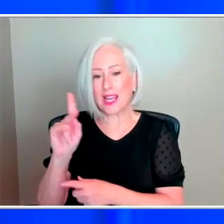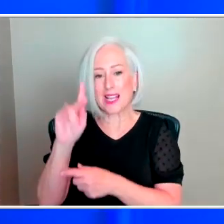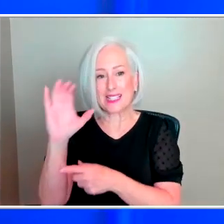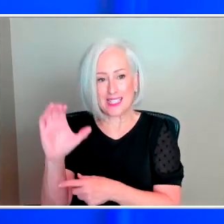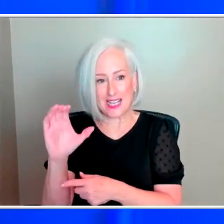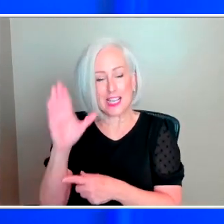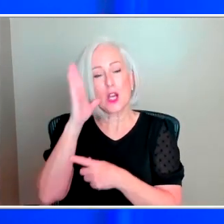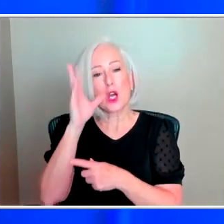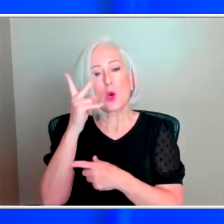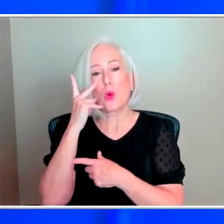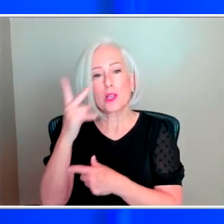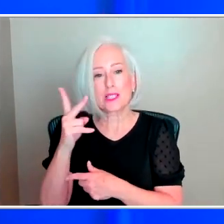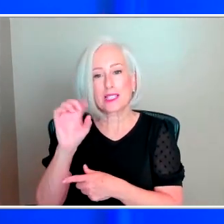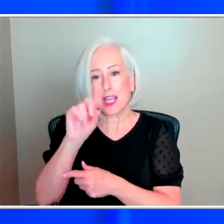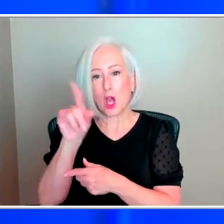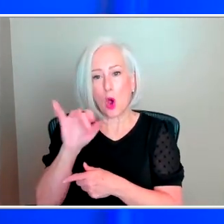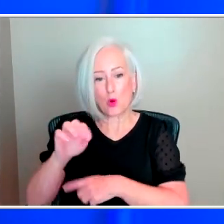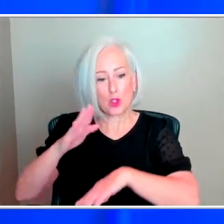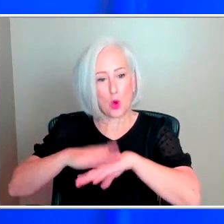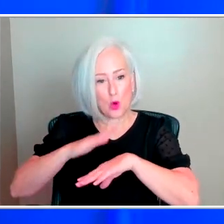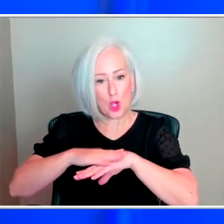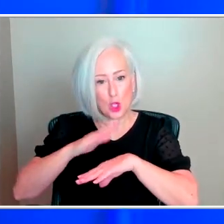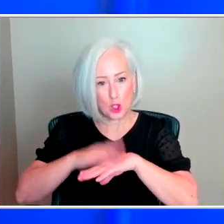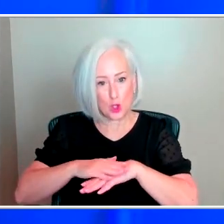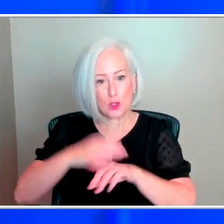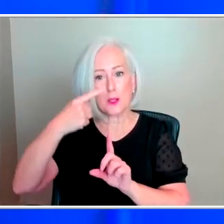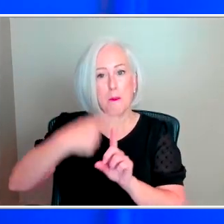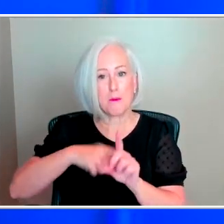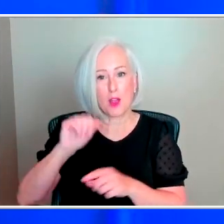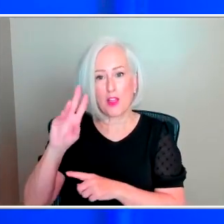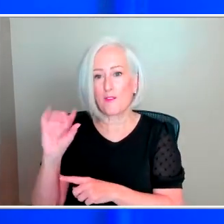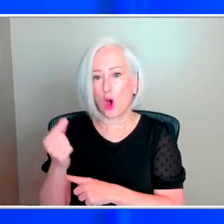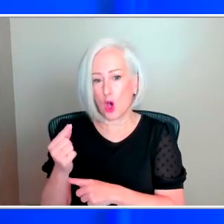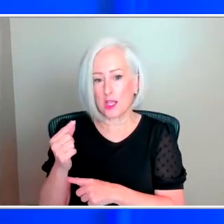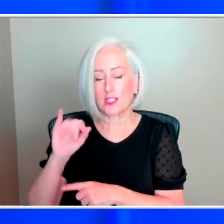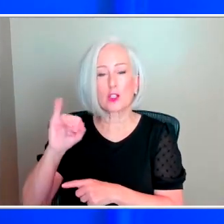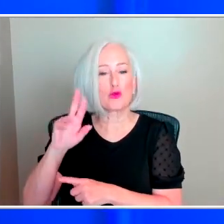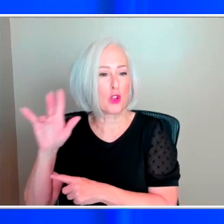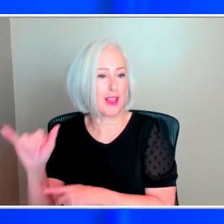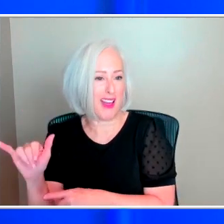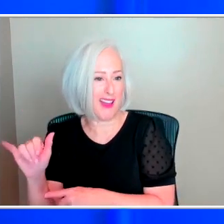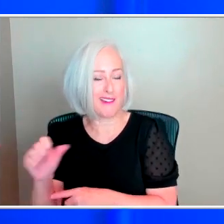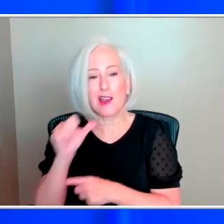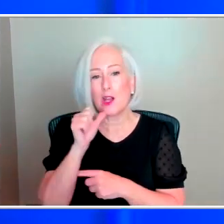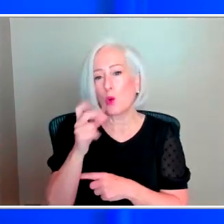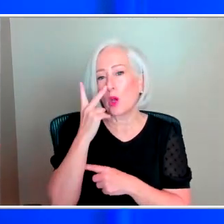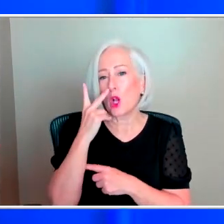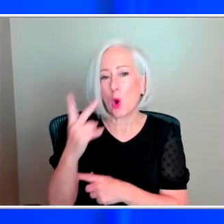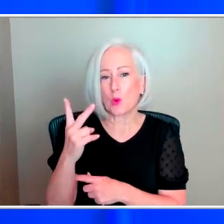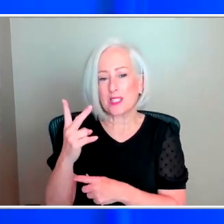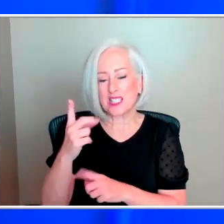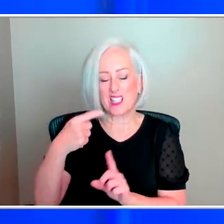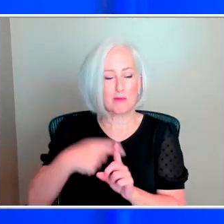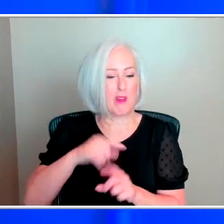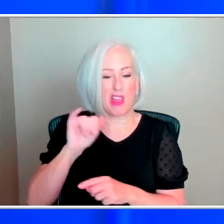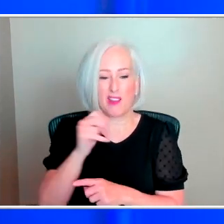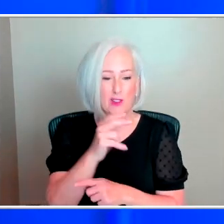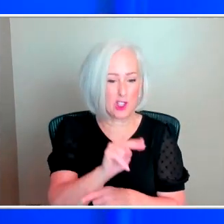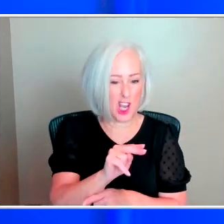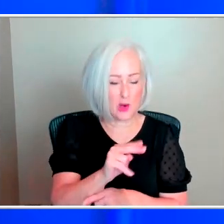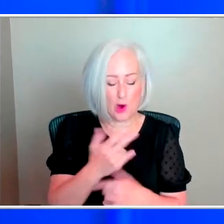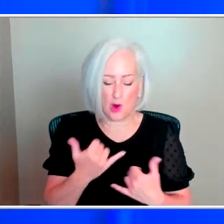see ozone alerts in August, July, August. We're not going to see them in January or this time of